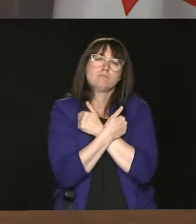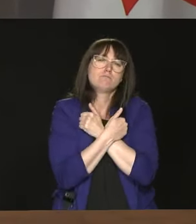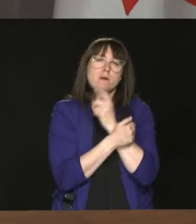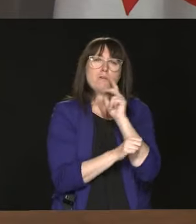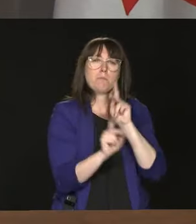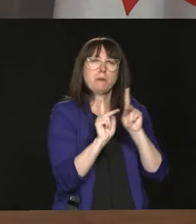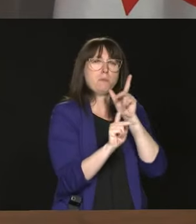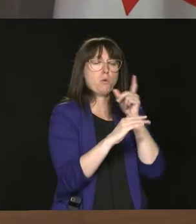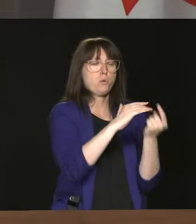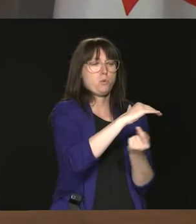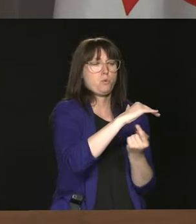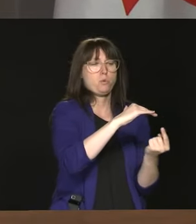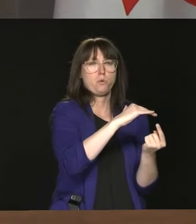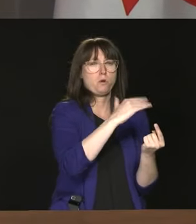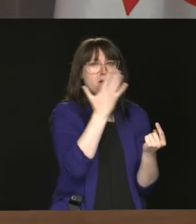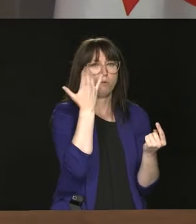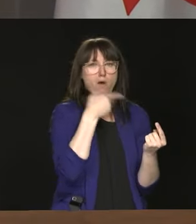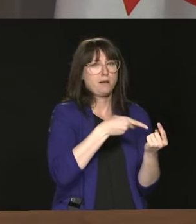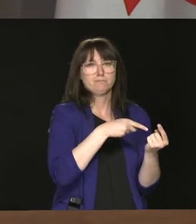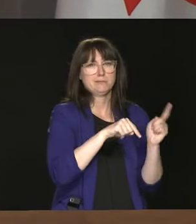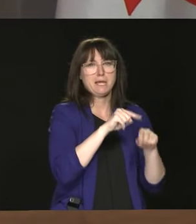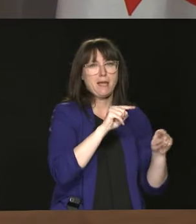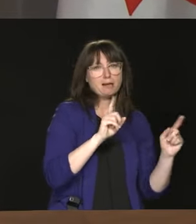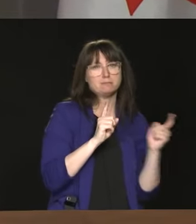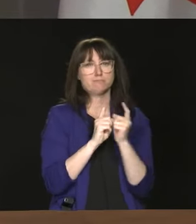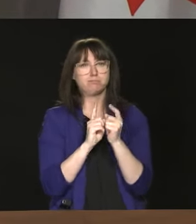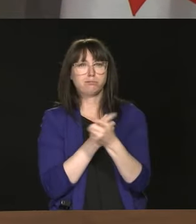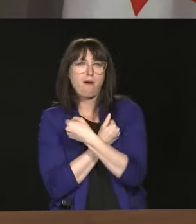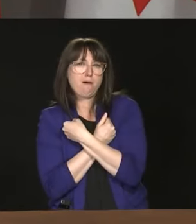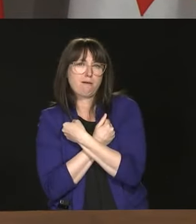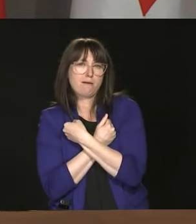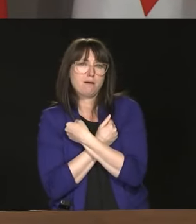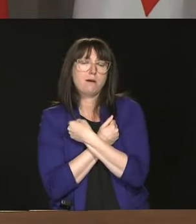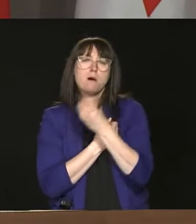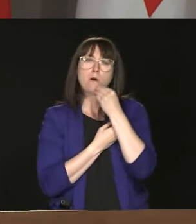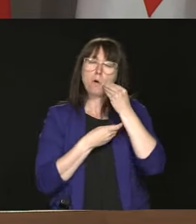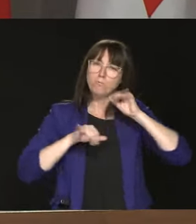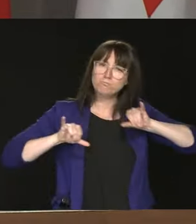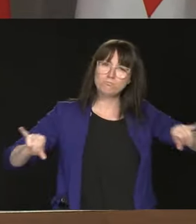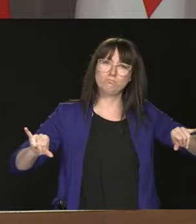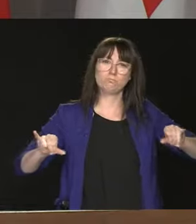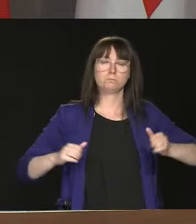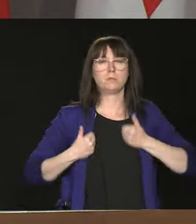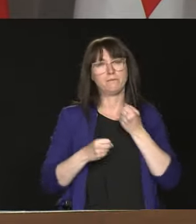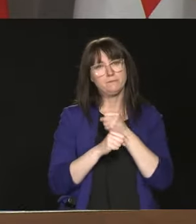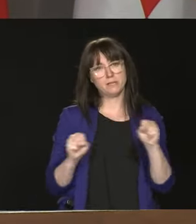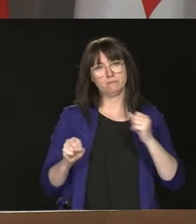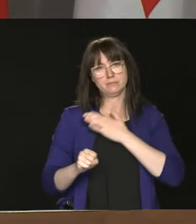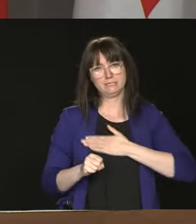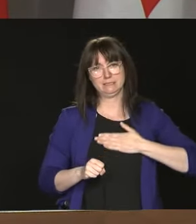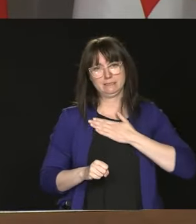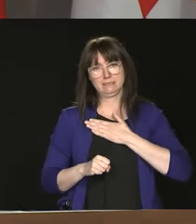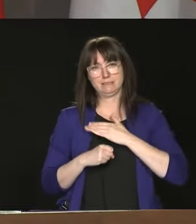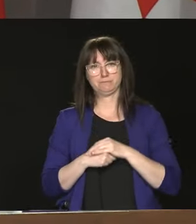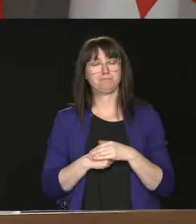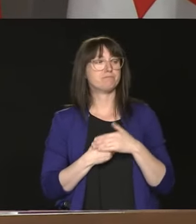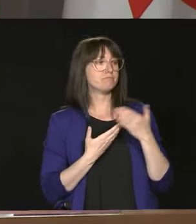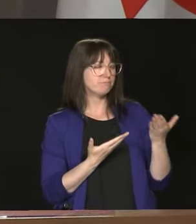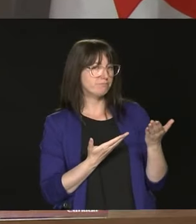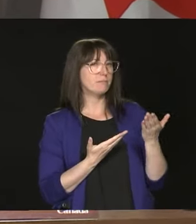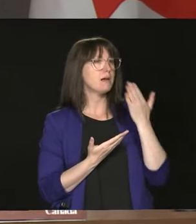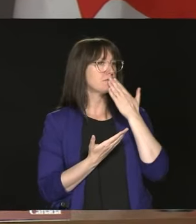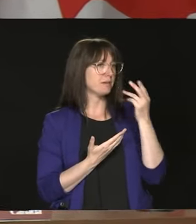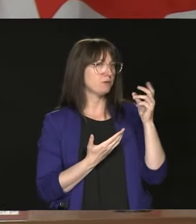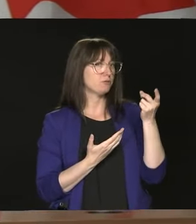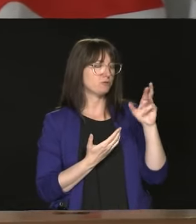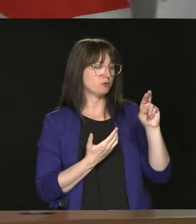own. sauvez Stay des home, vies. save Canada. lives, Canada. Merci. Thank you. Merci beaucoup, Dr. New. And now we'll Thank you hear very from much, our Dr. Minister New. of Finance,